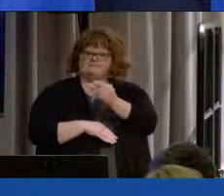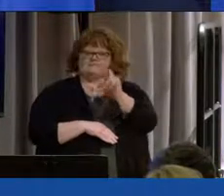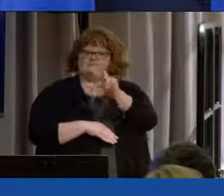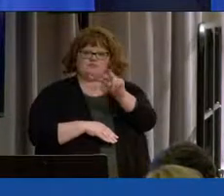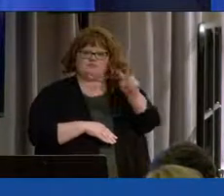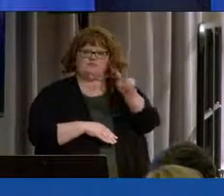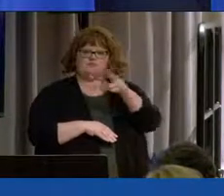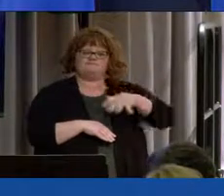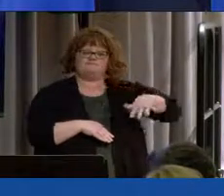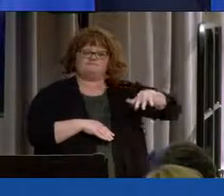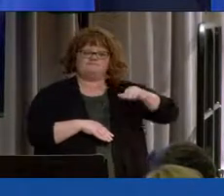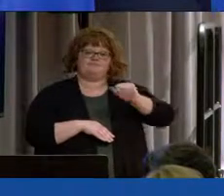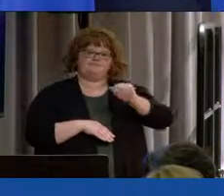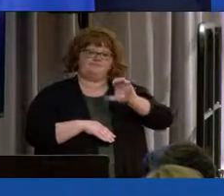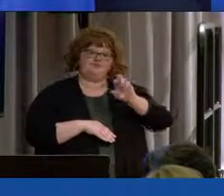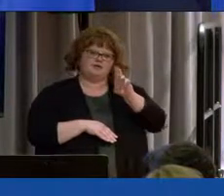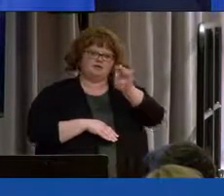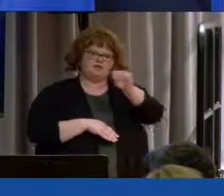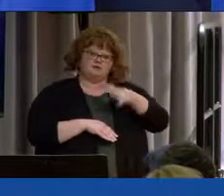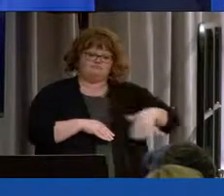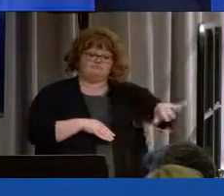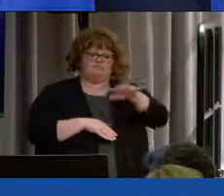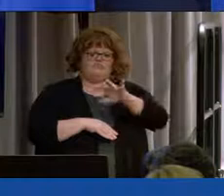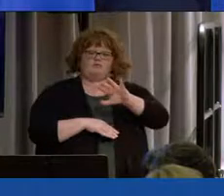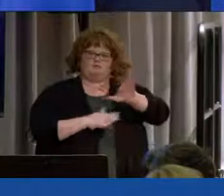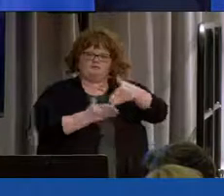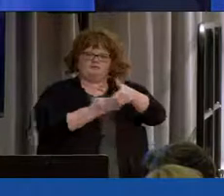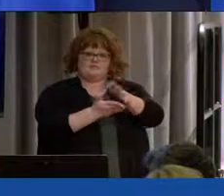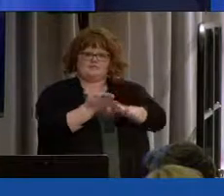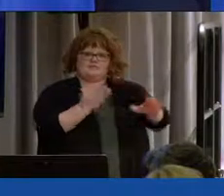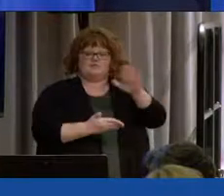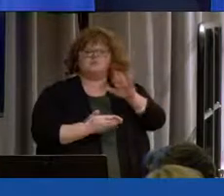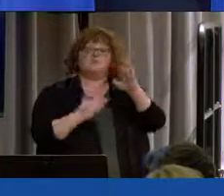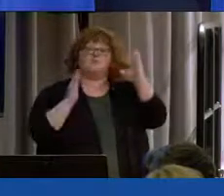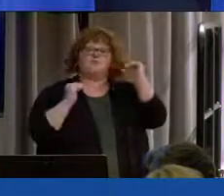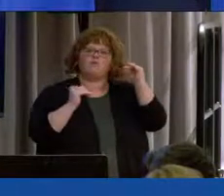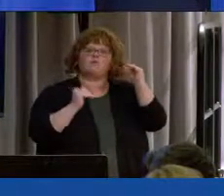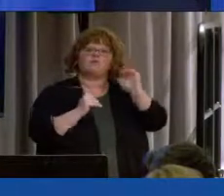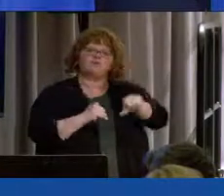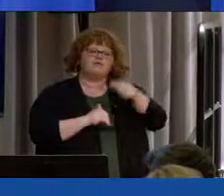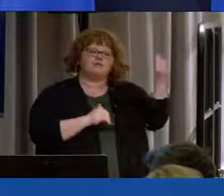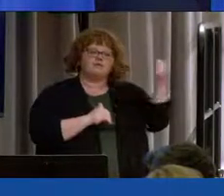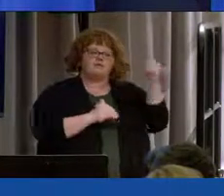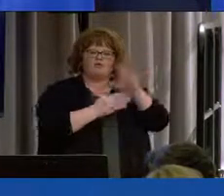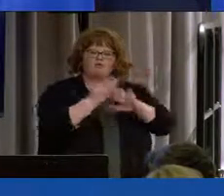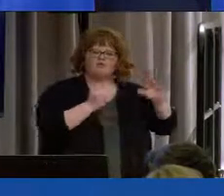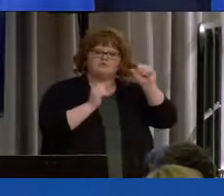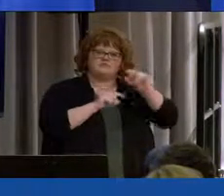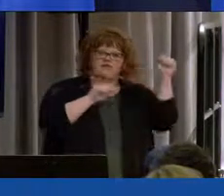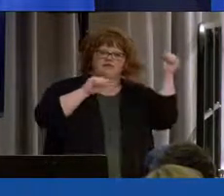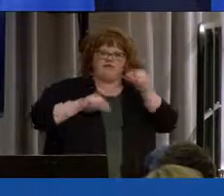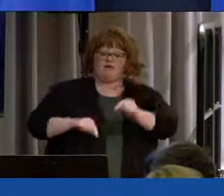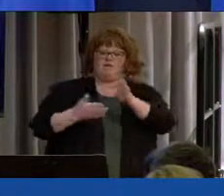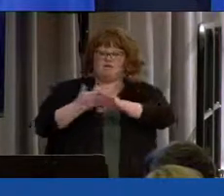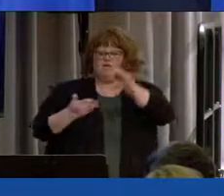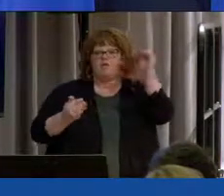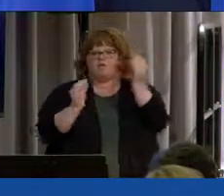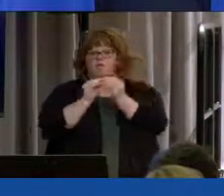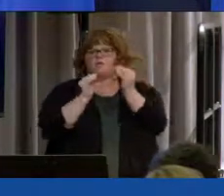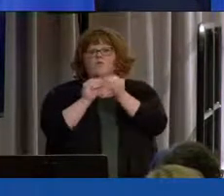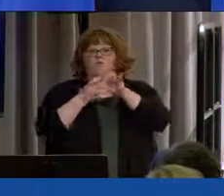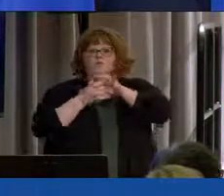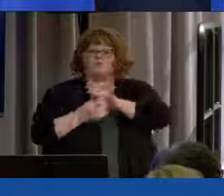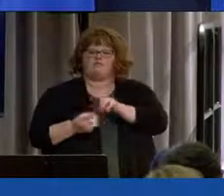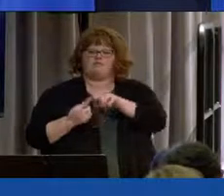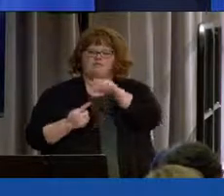is we're hoping is going to be a beacon of light for education for others to come and learn more about what happened